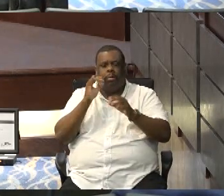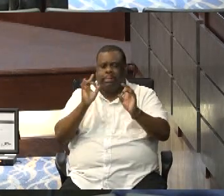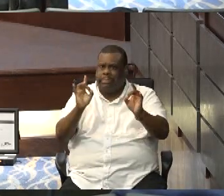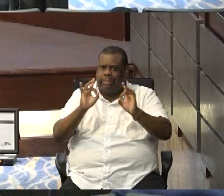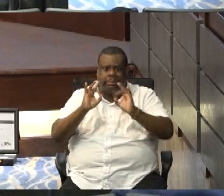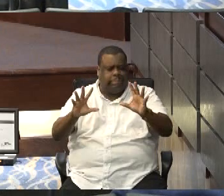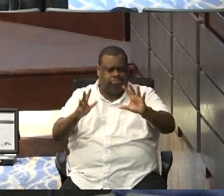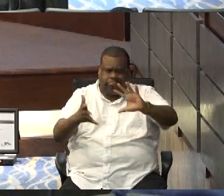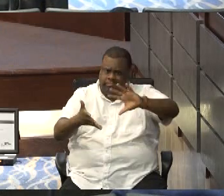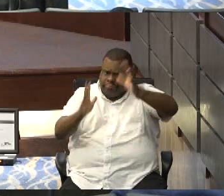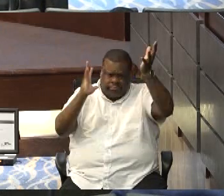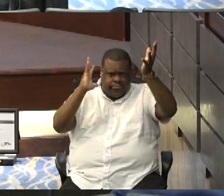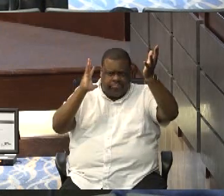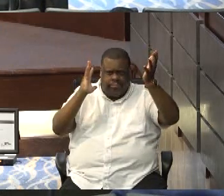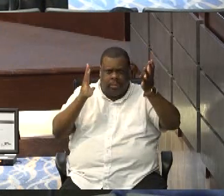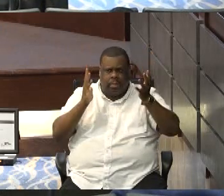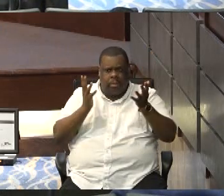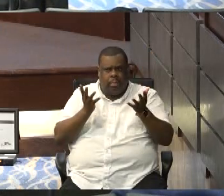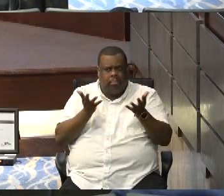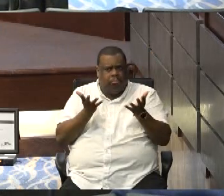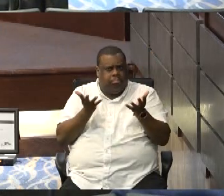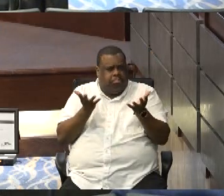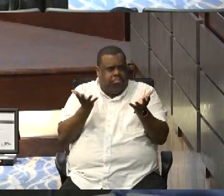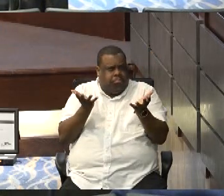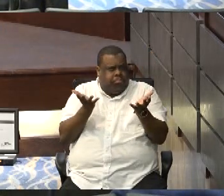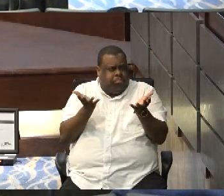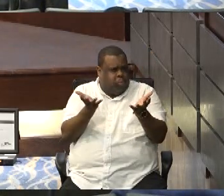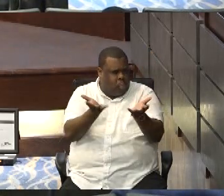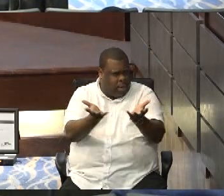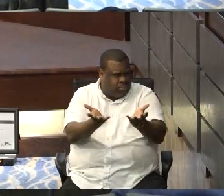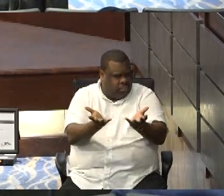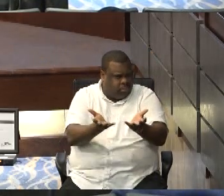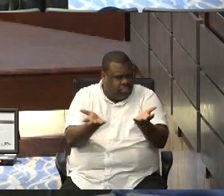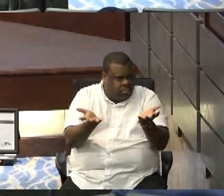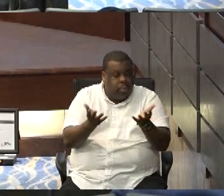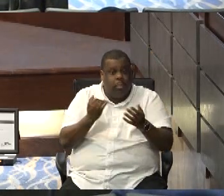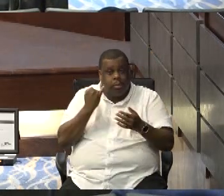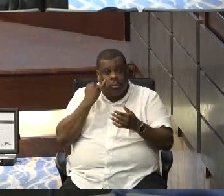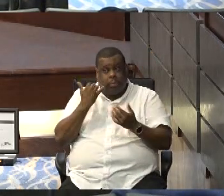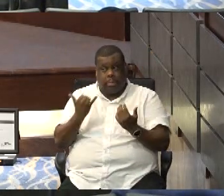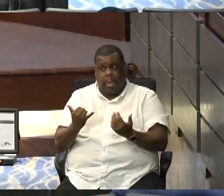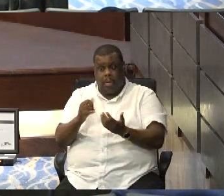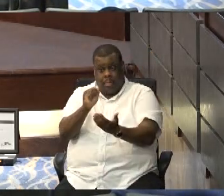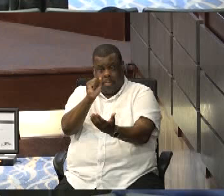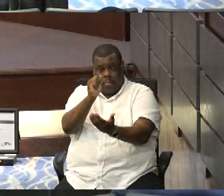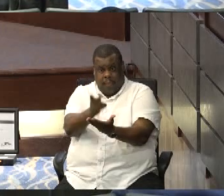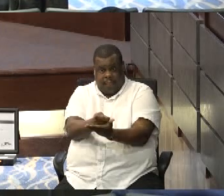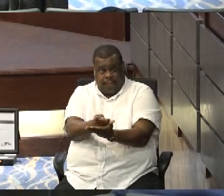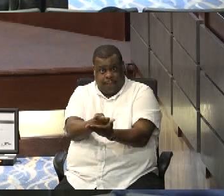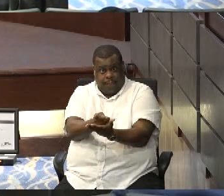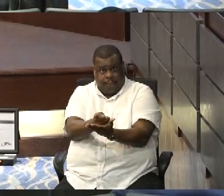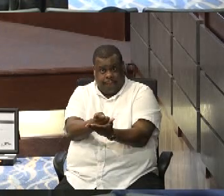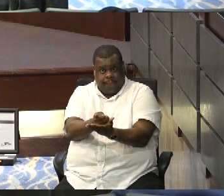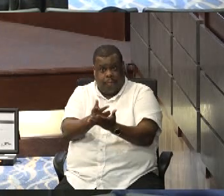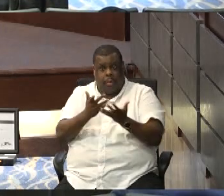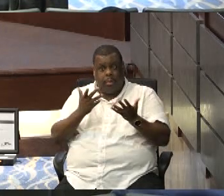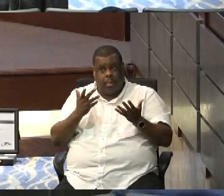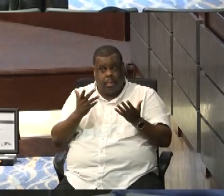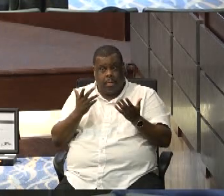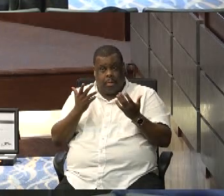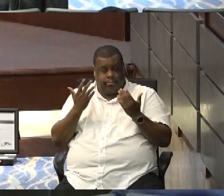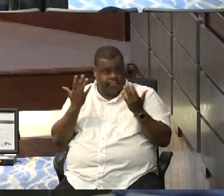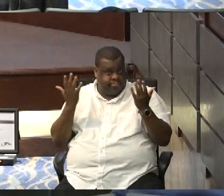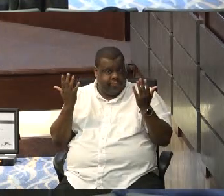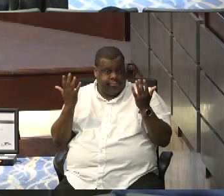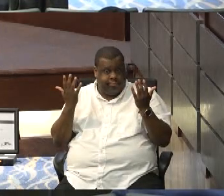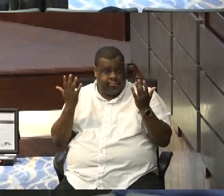I'm, in terms of what? So if it's approved as it is now, that